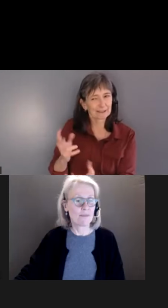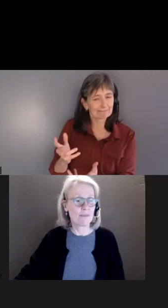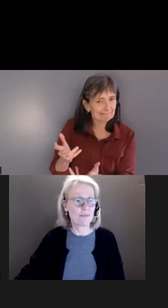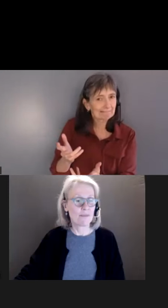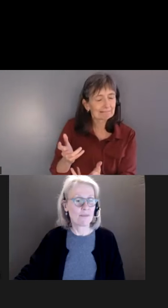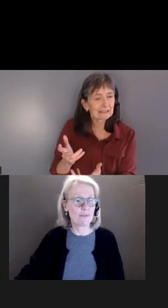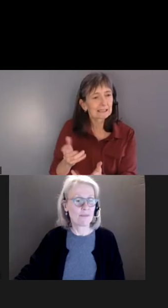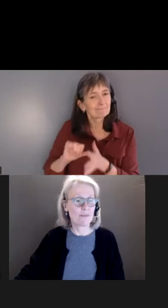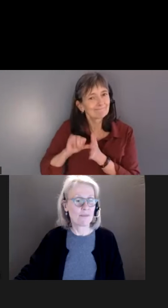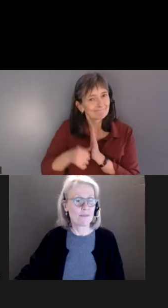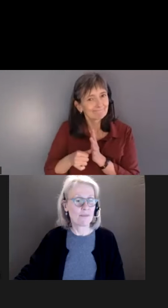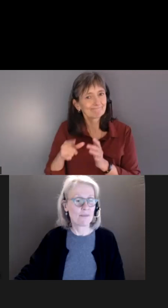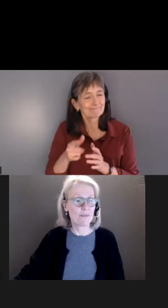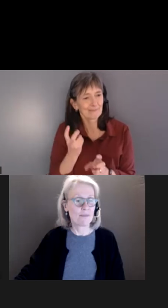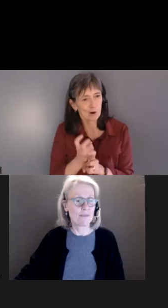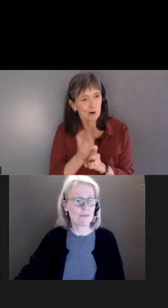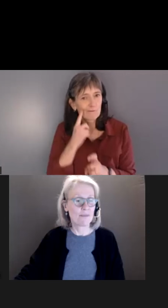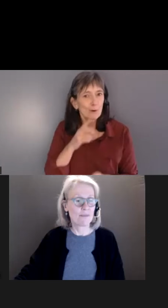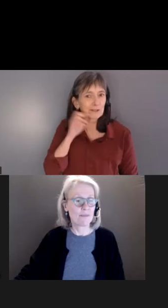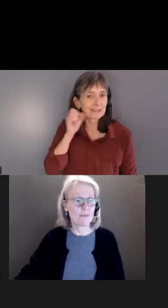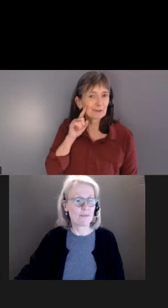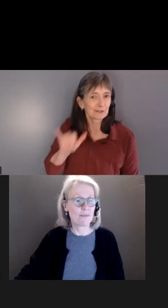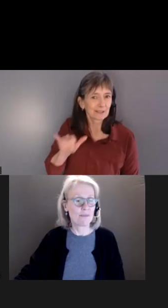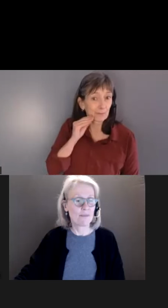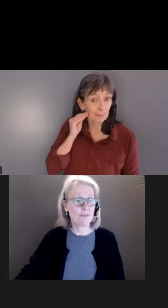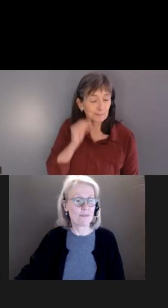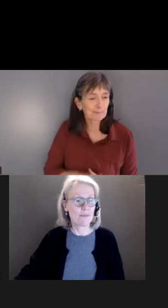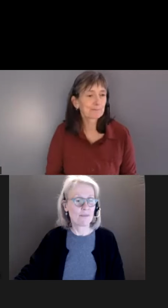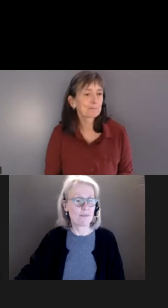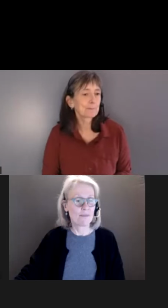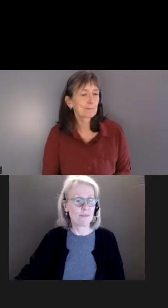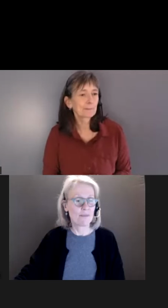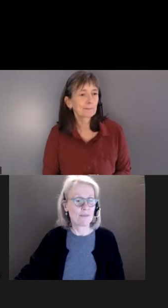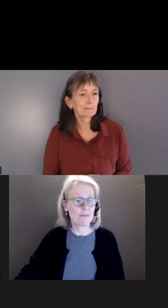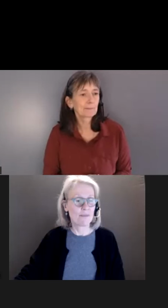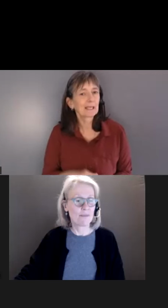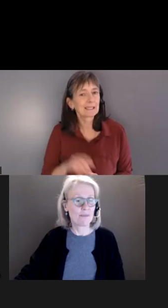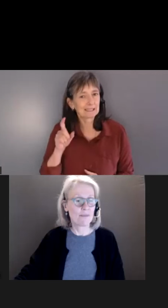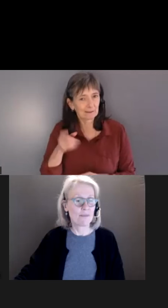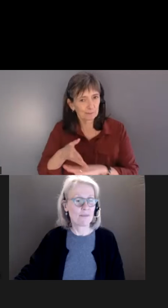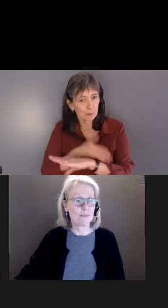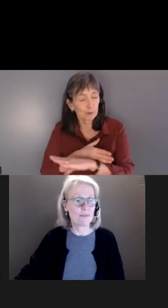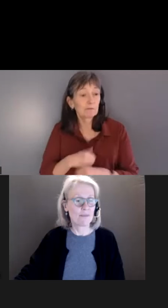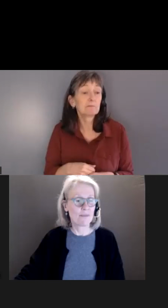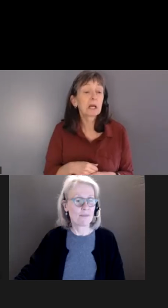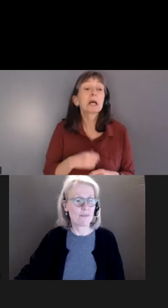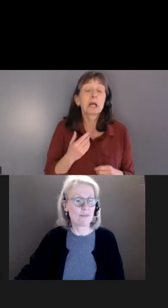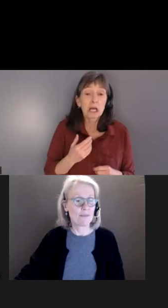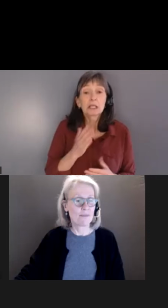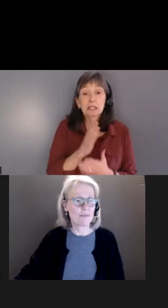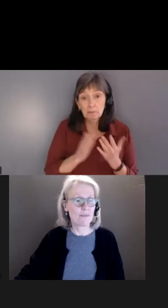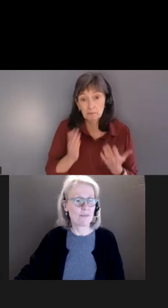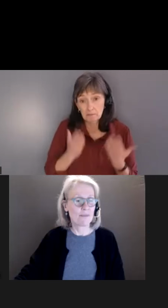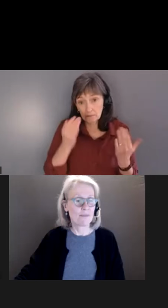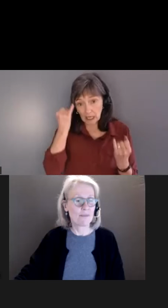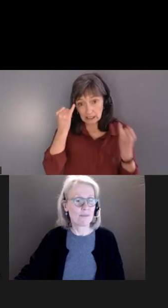support many older Canadians to age in the right place. Other initiatives include providing older adults with free public transit and targeted outreach